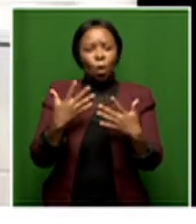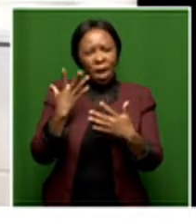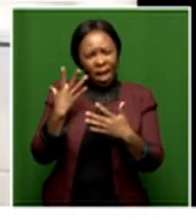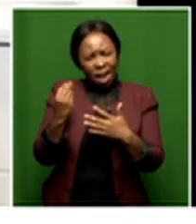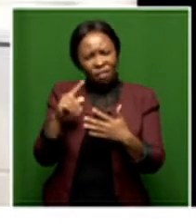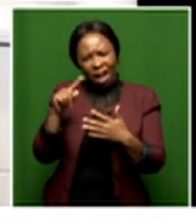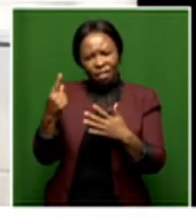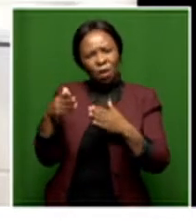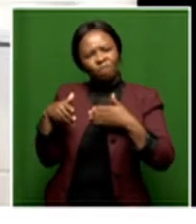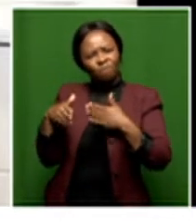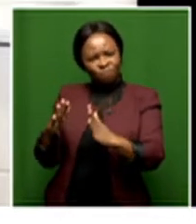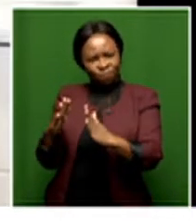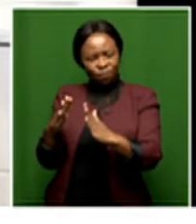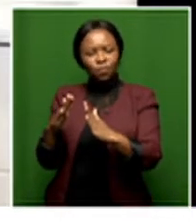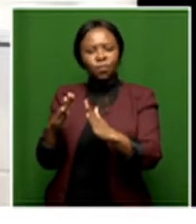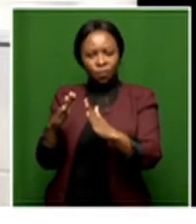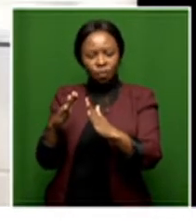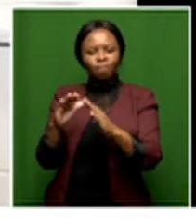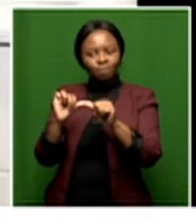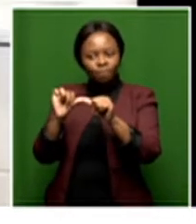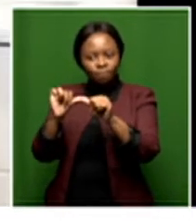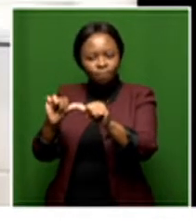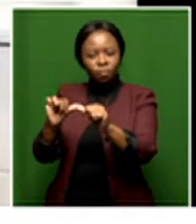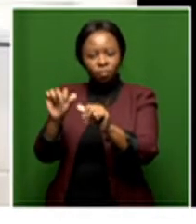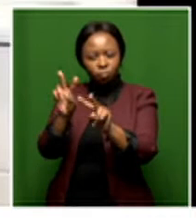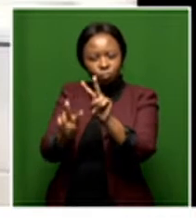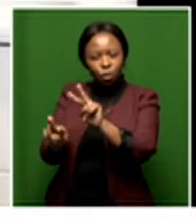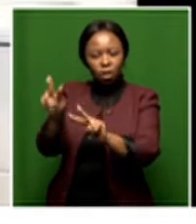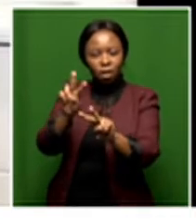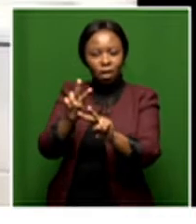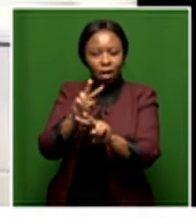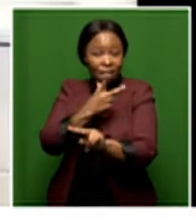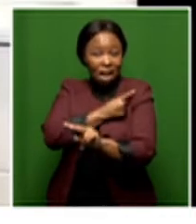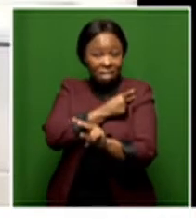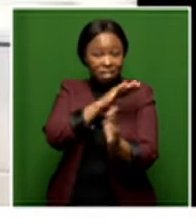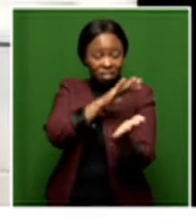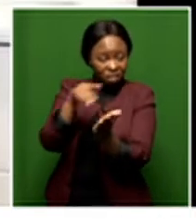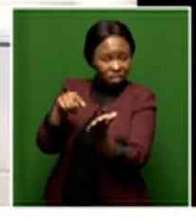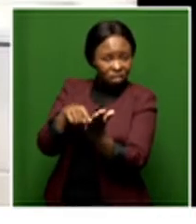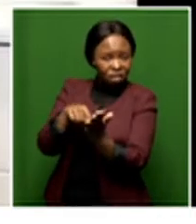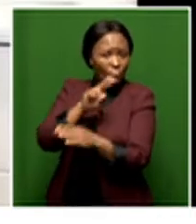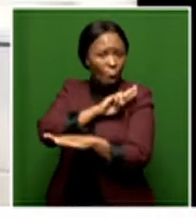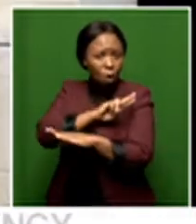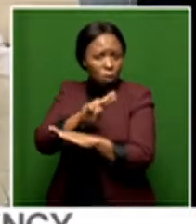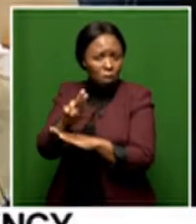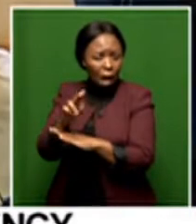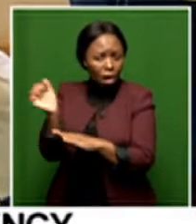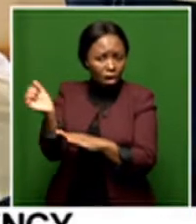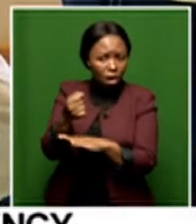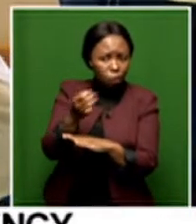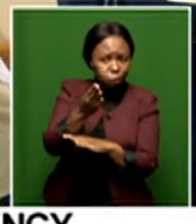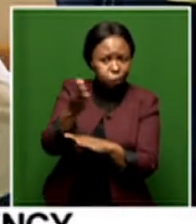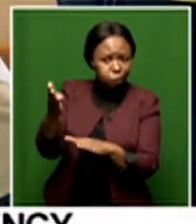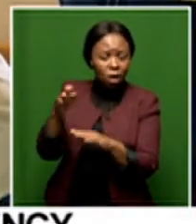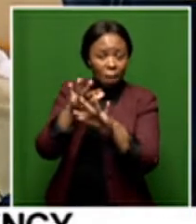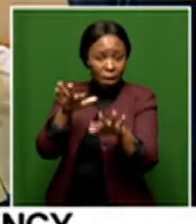mechanism to monitor continuously for all the vaccines we introduce, hospital admissions, whether people have been vaccinated